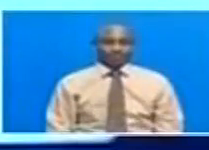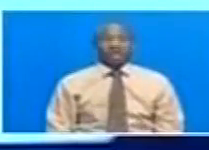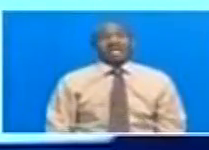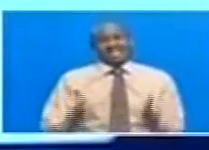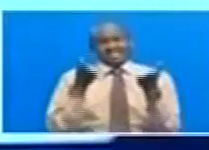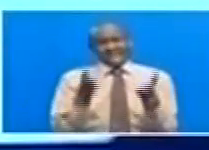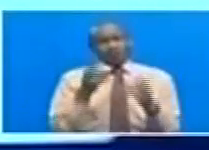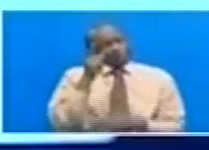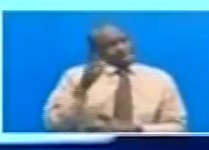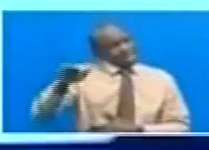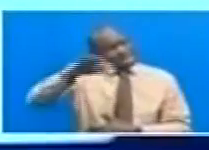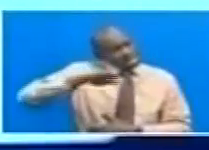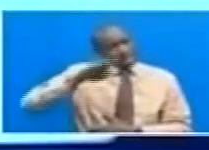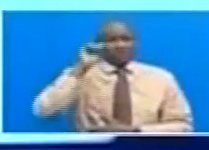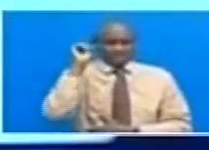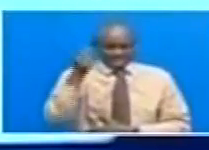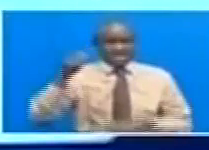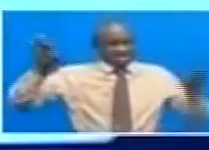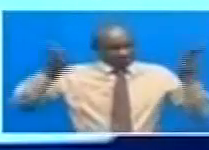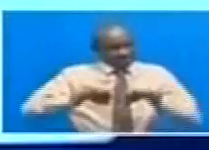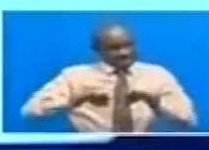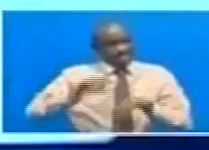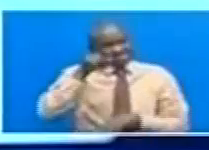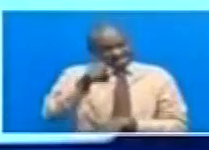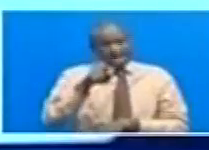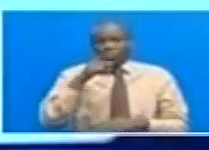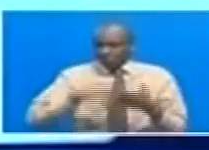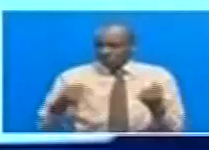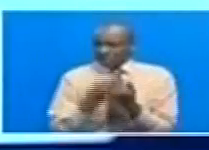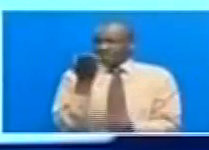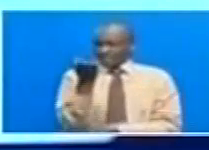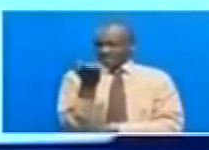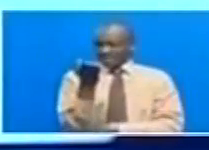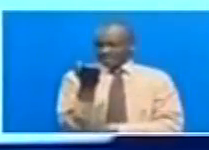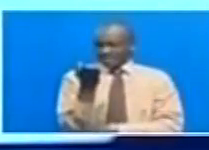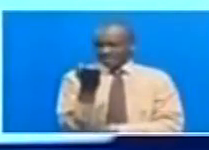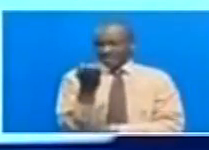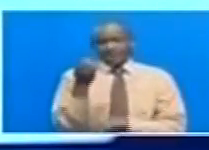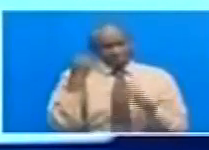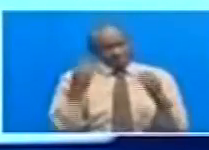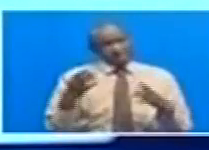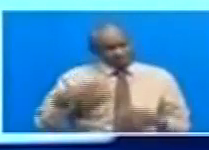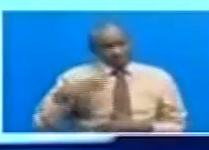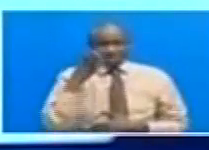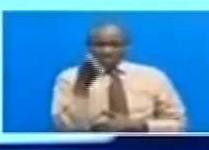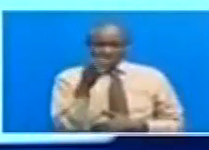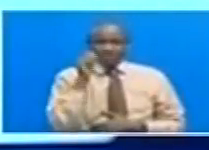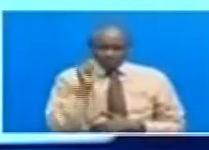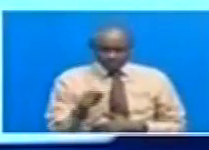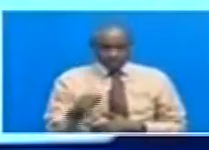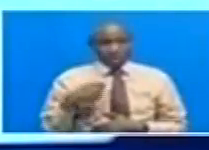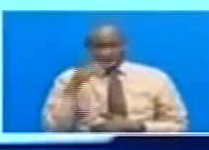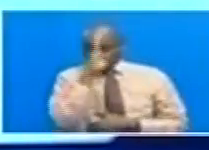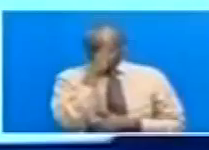Now, in one area of the Kenyan Rift Valley, an interesting development is taking place, and most of the menfolk are caught in a